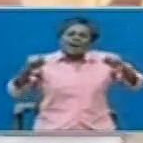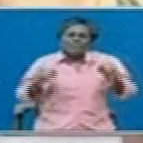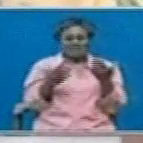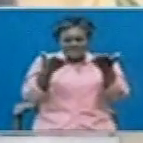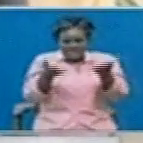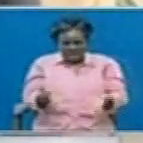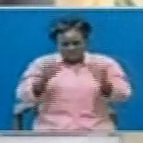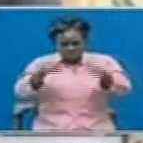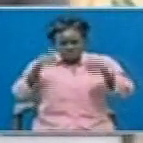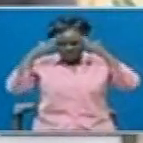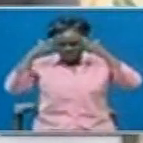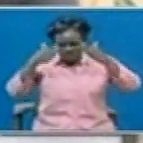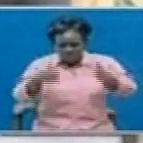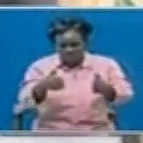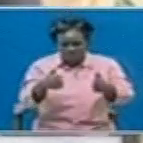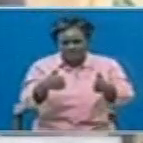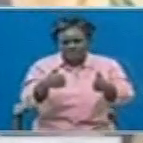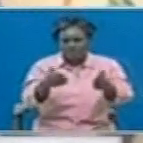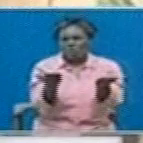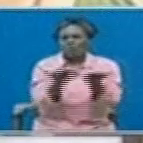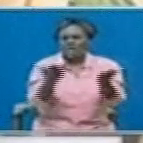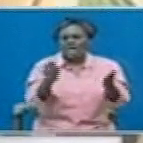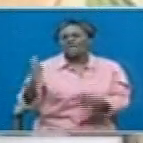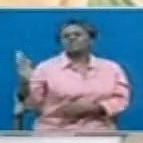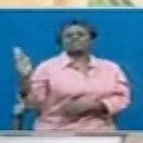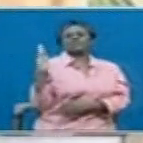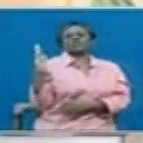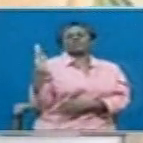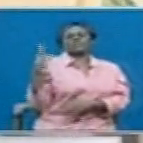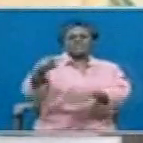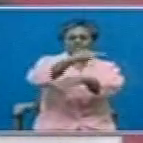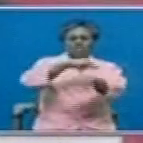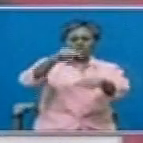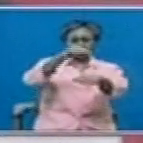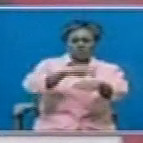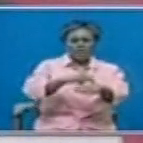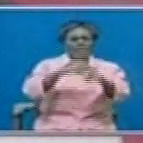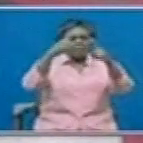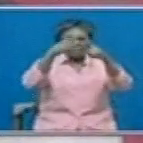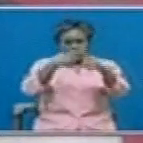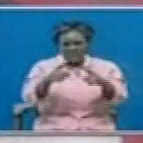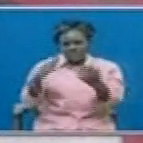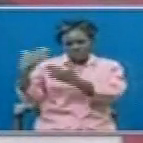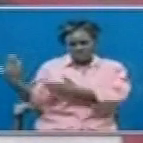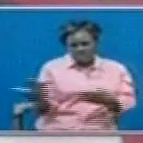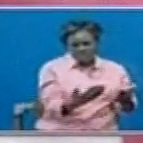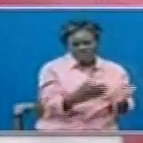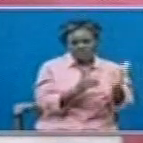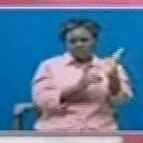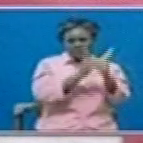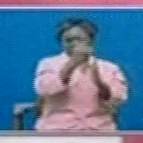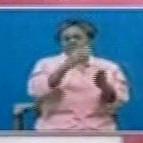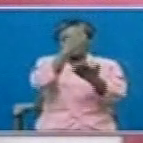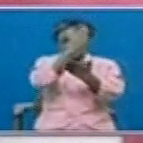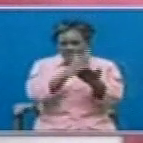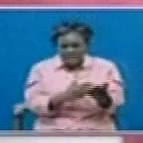now he can fully focus as the commander in chief on the issues of national security. But in some welcome the ICC development, some like